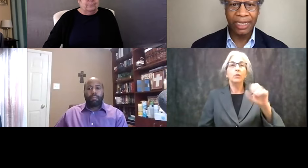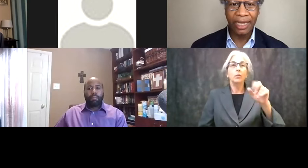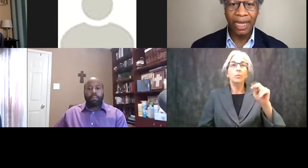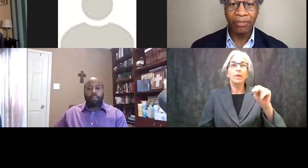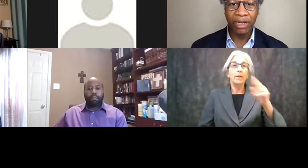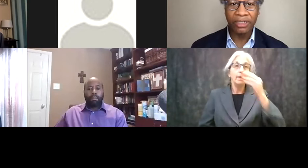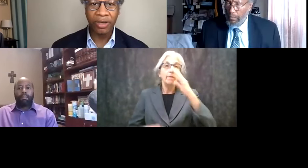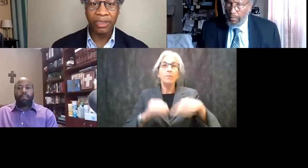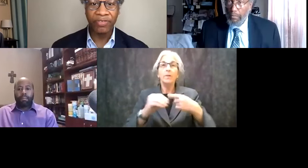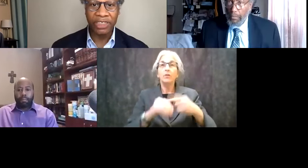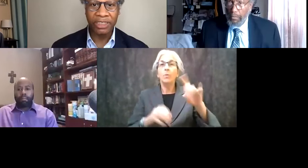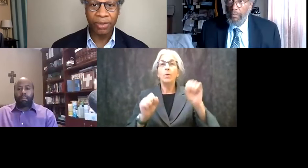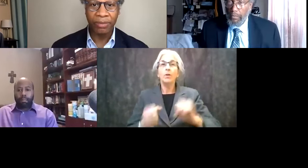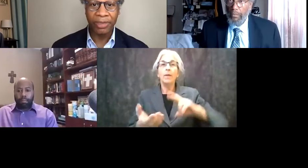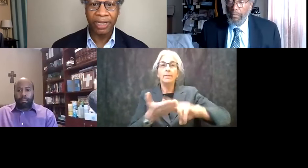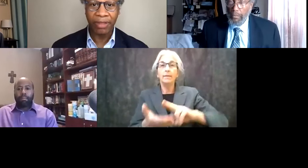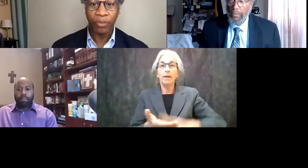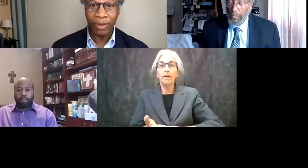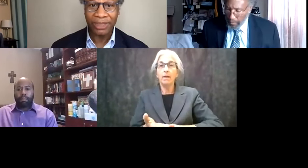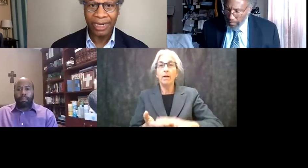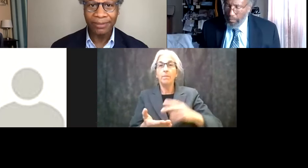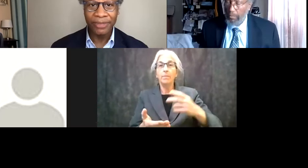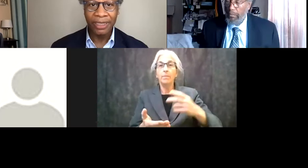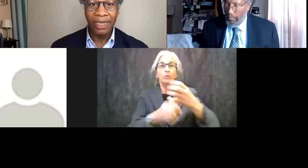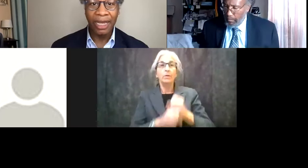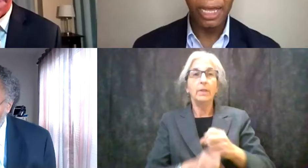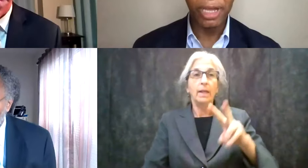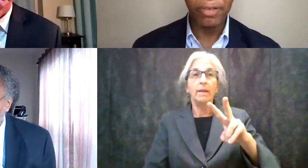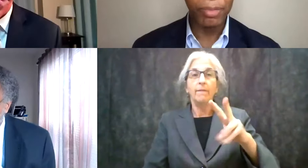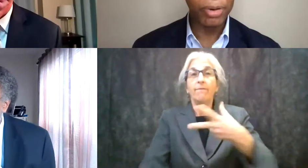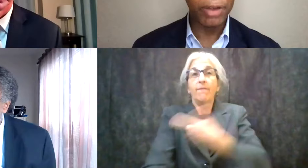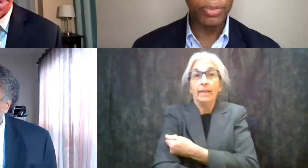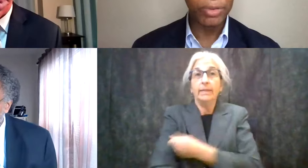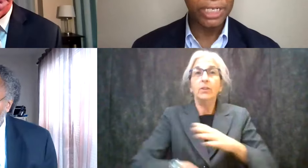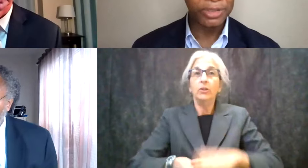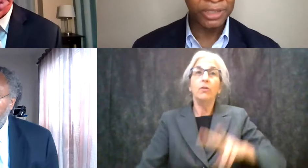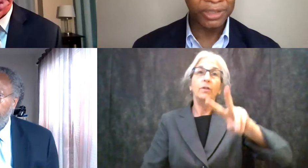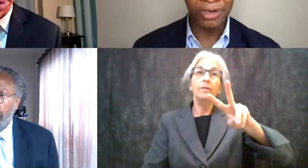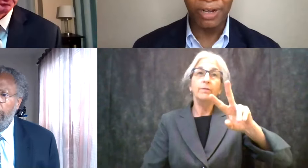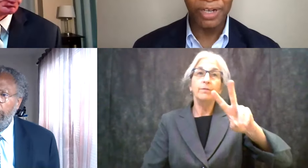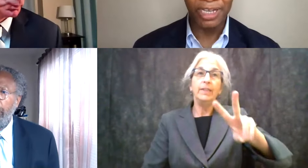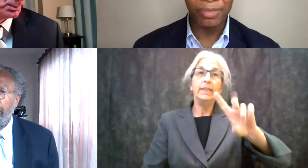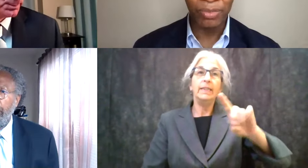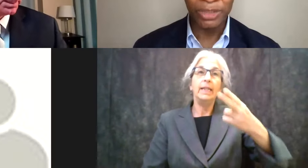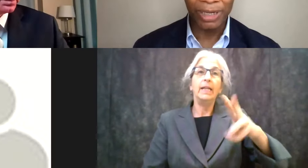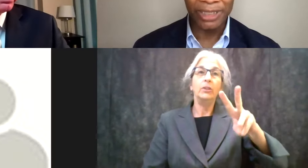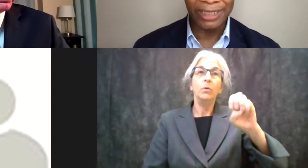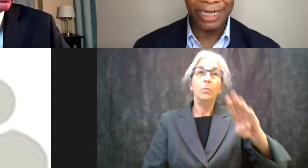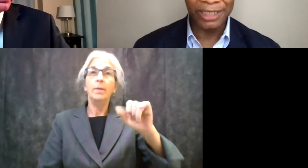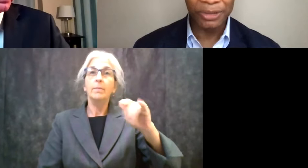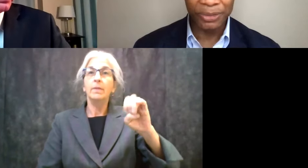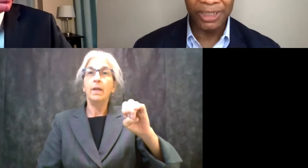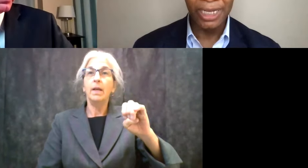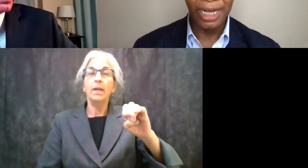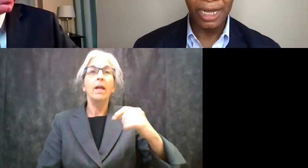vaccines, is on the Virginia Department of Health website. And remember, every week we usually start off talking about which websites